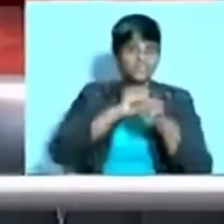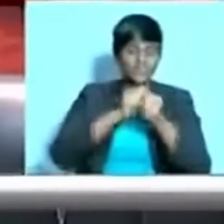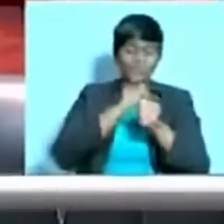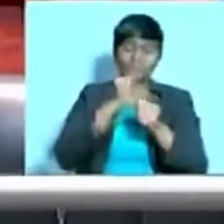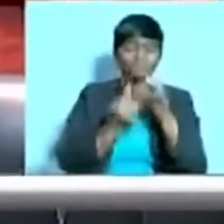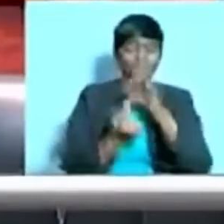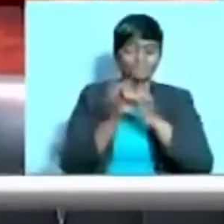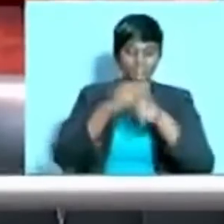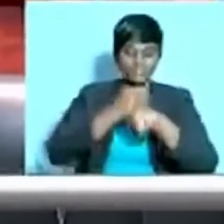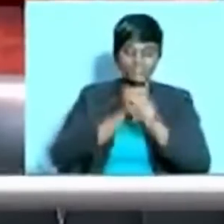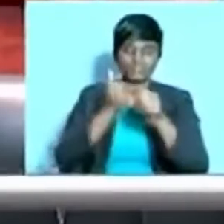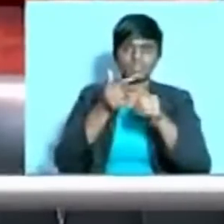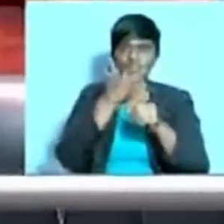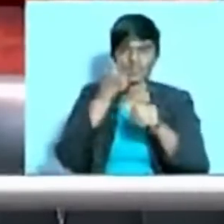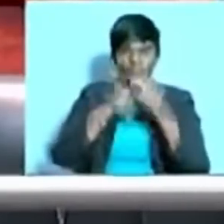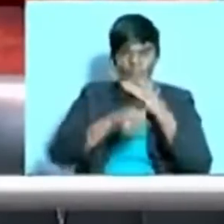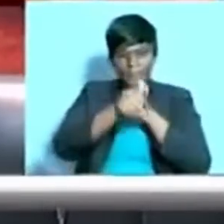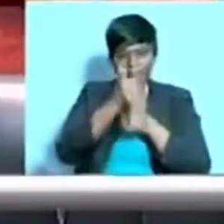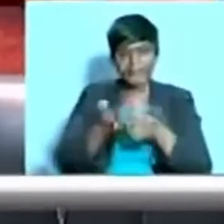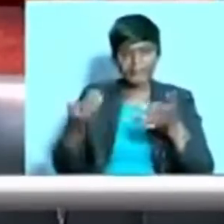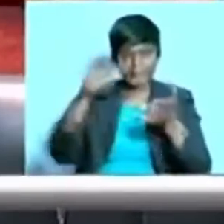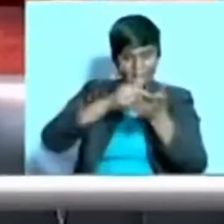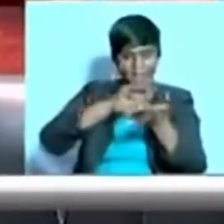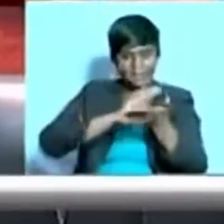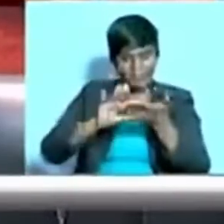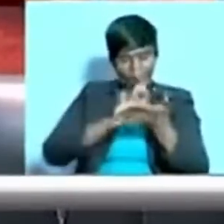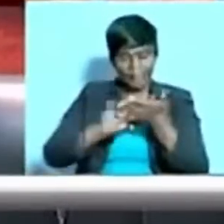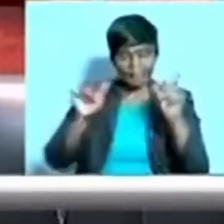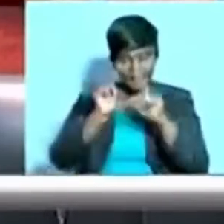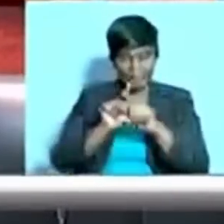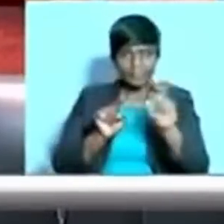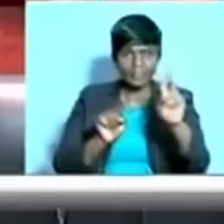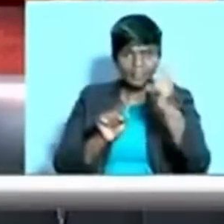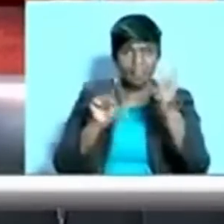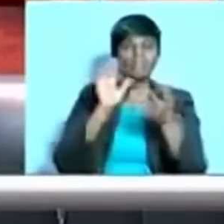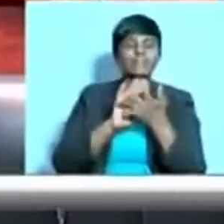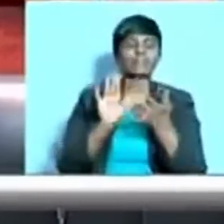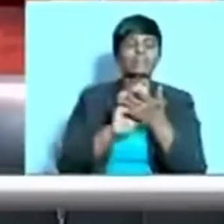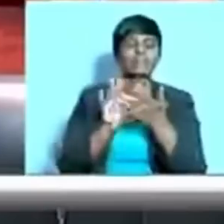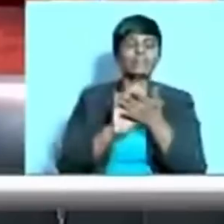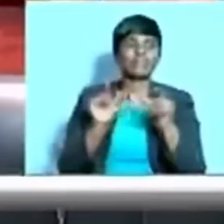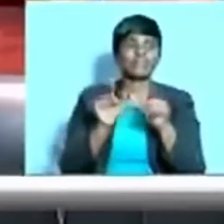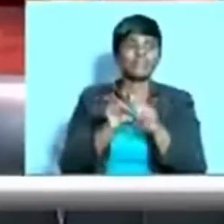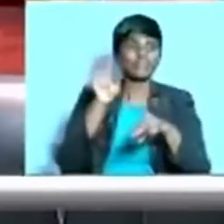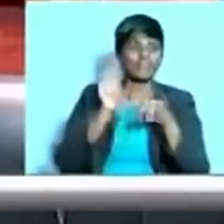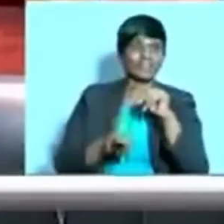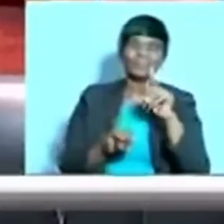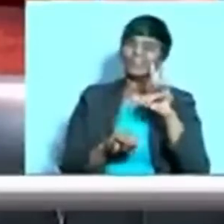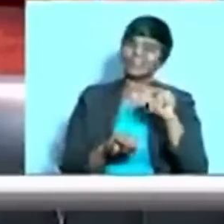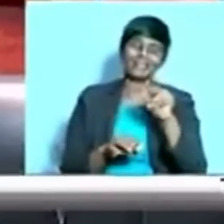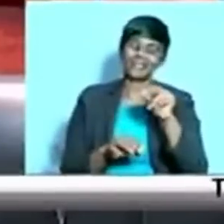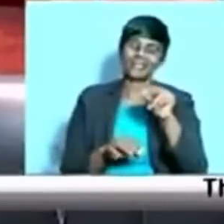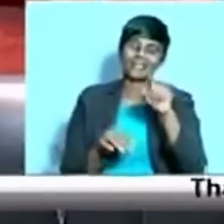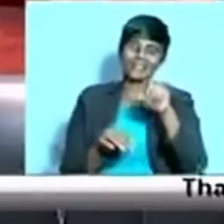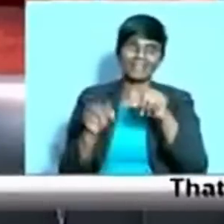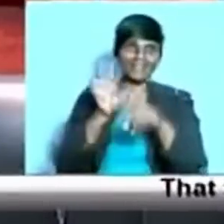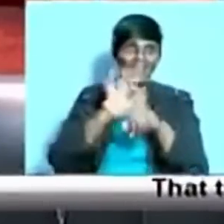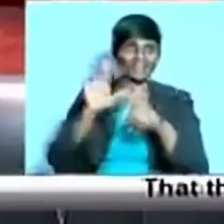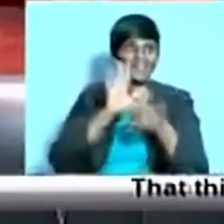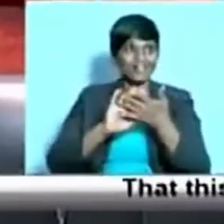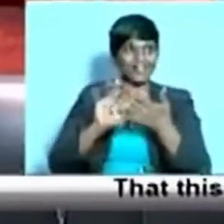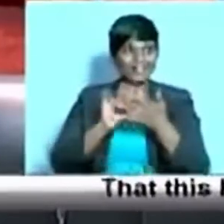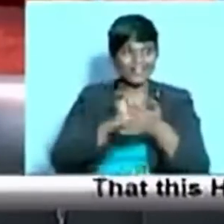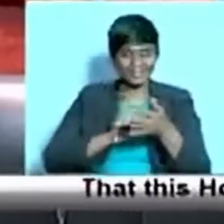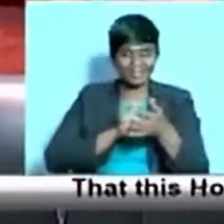Then there should be an apology again, a second apology, other than the apology